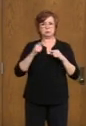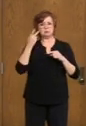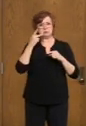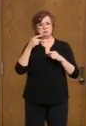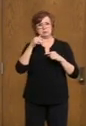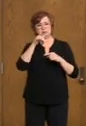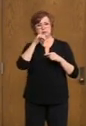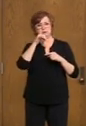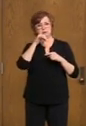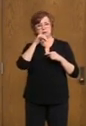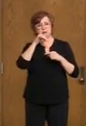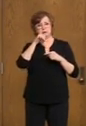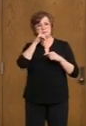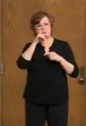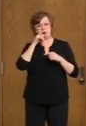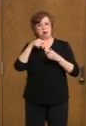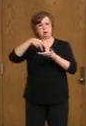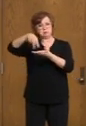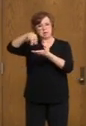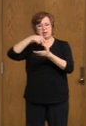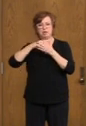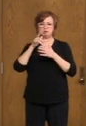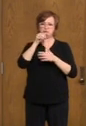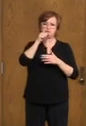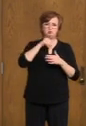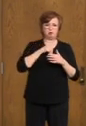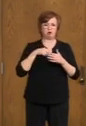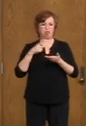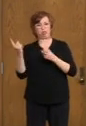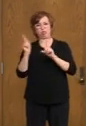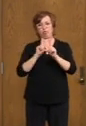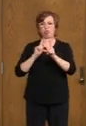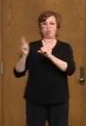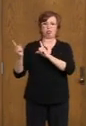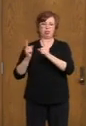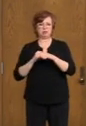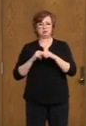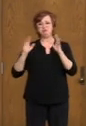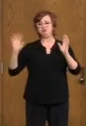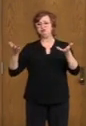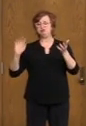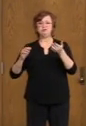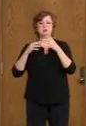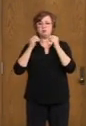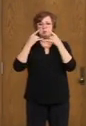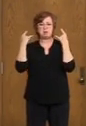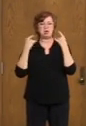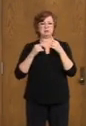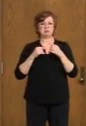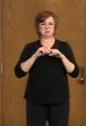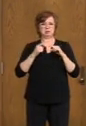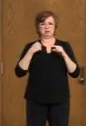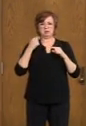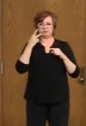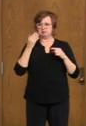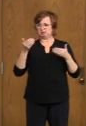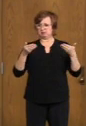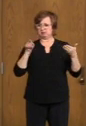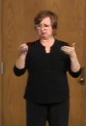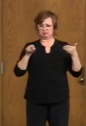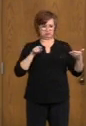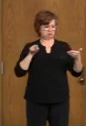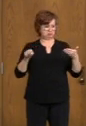and drunkenly dancing around a restaurant or a bar right here in Regina. So, the question I ask myself is, do we need to punish